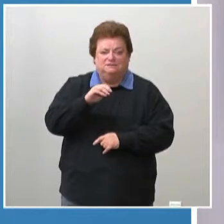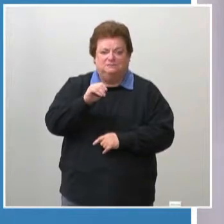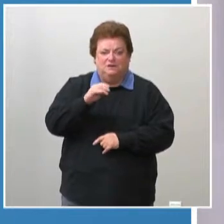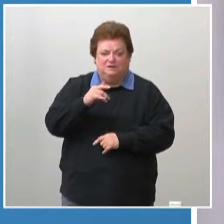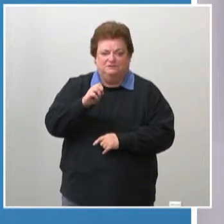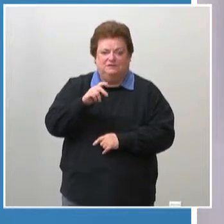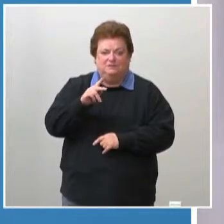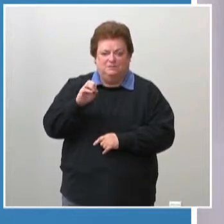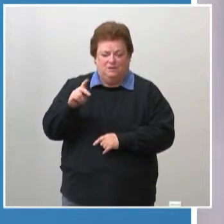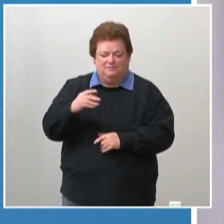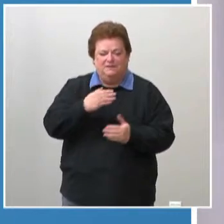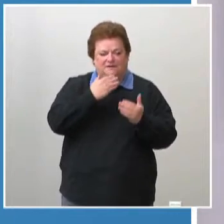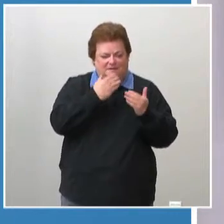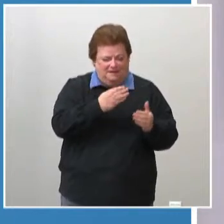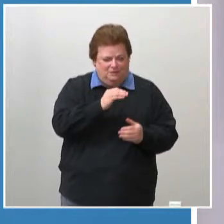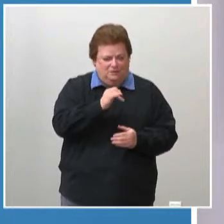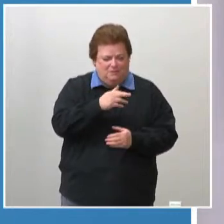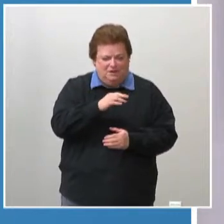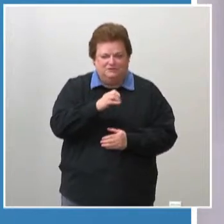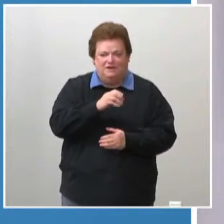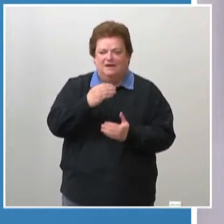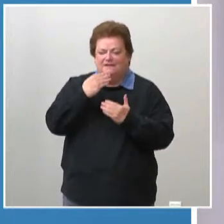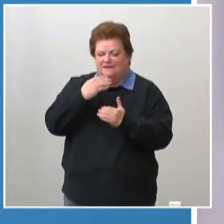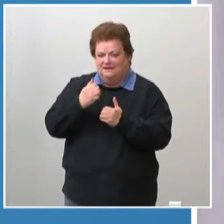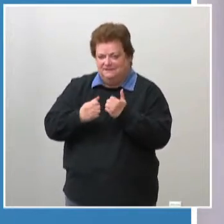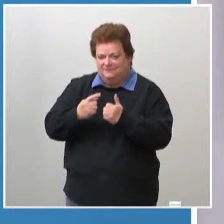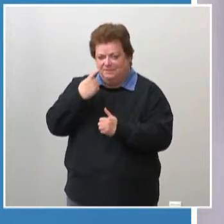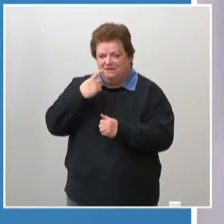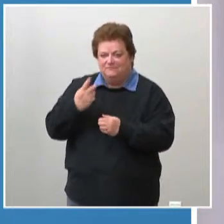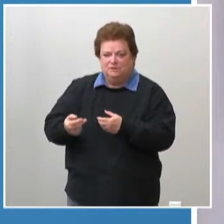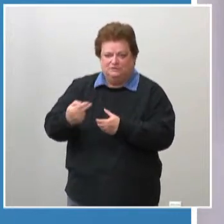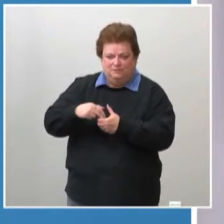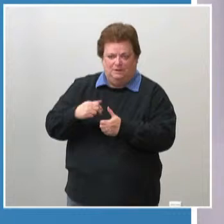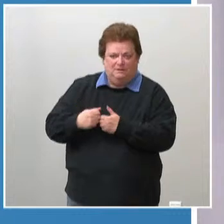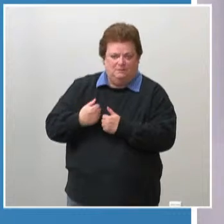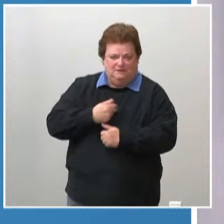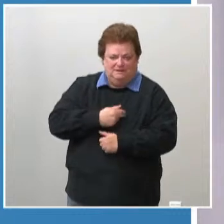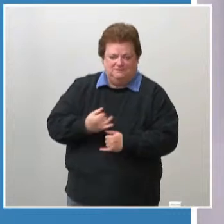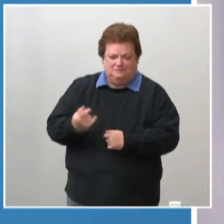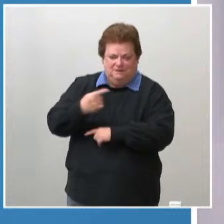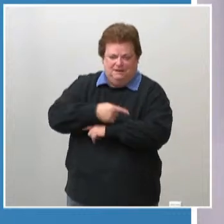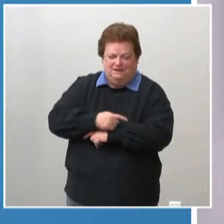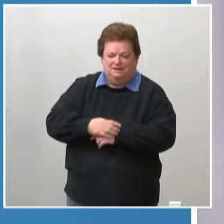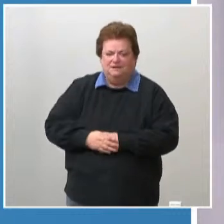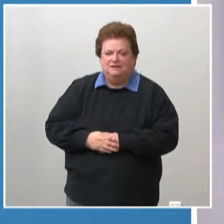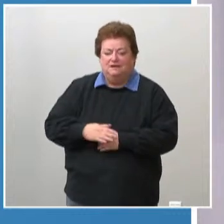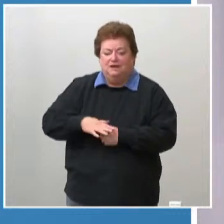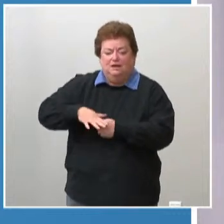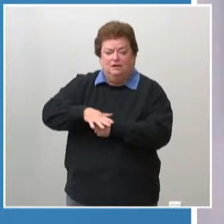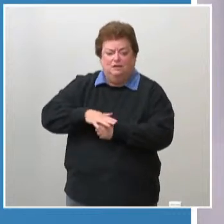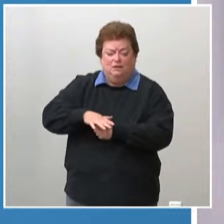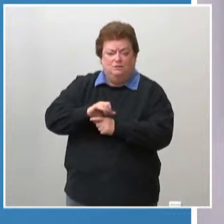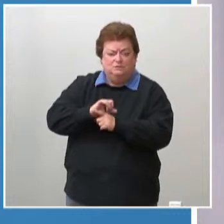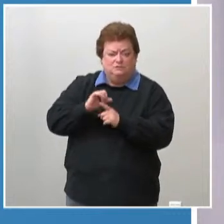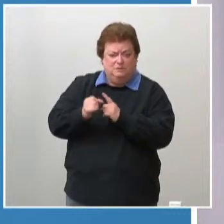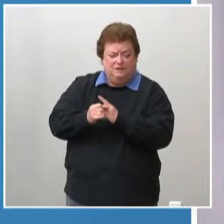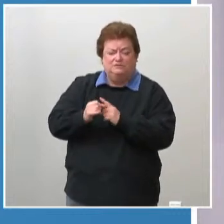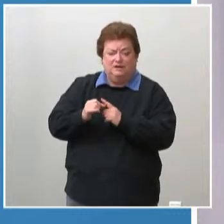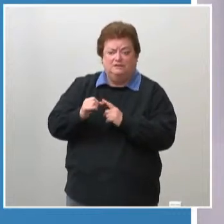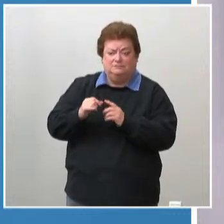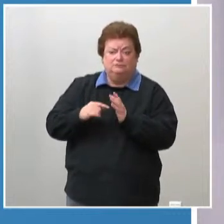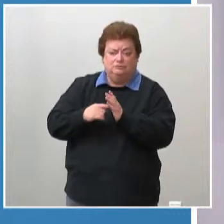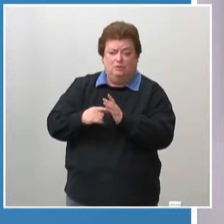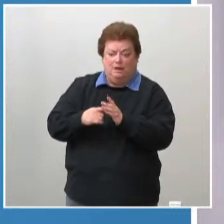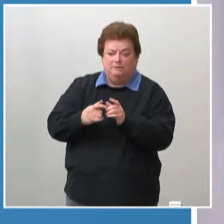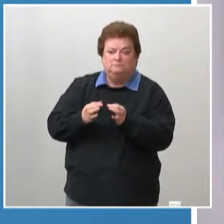Margie Propp. Thank you, Margie, and thanks to everyone for joining us again today. Our local situation is showing